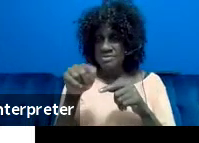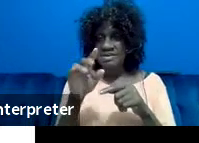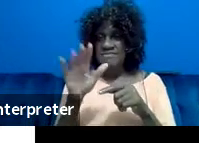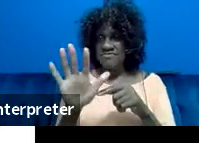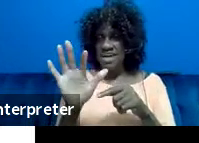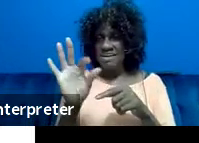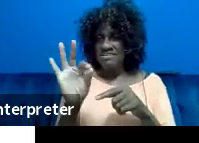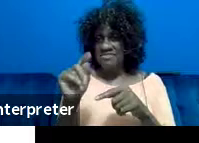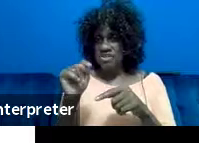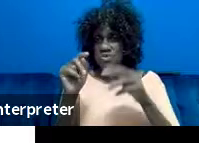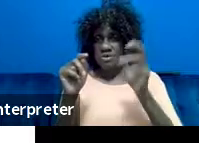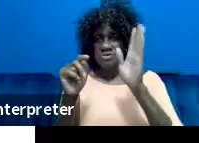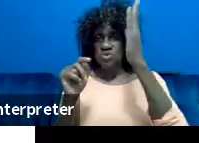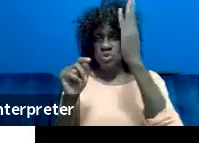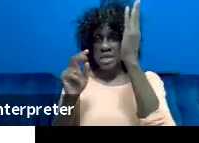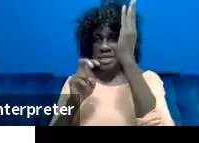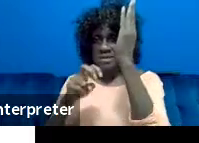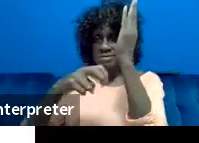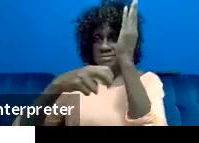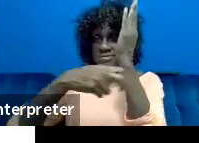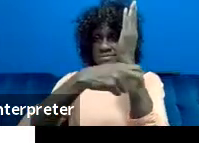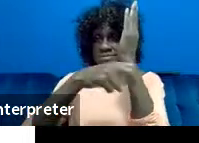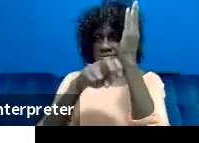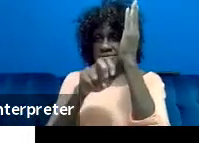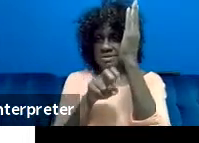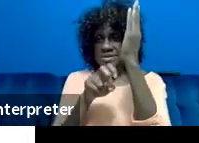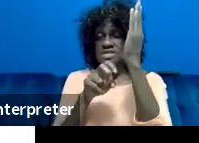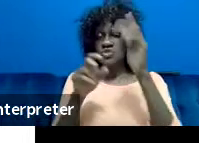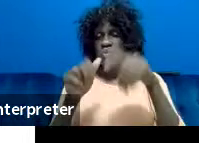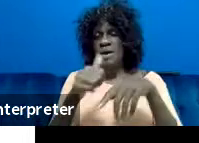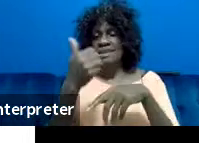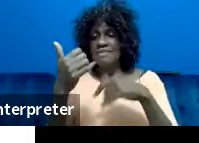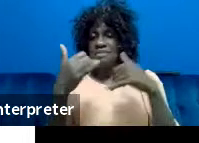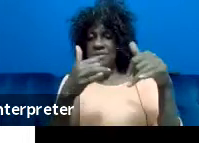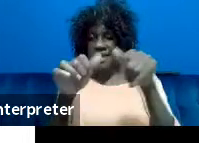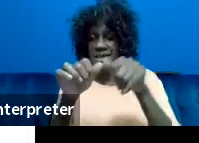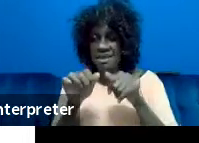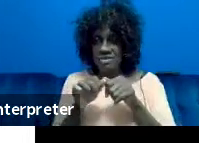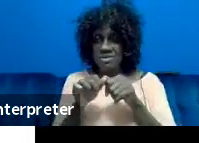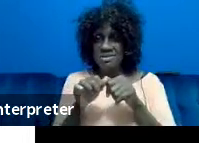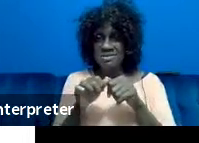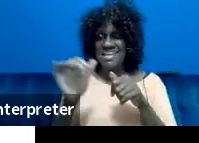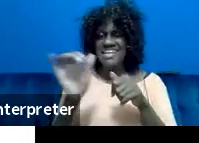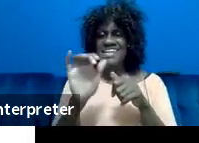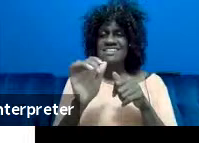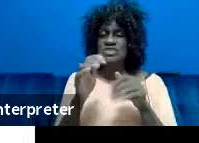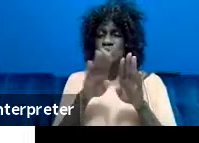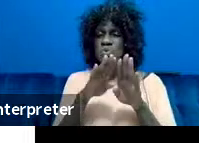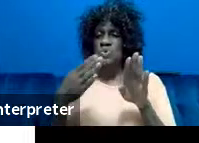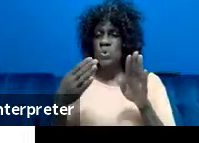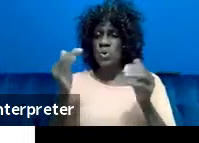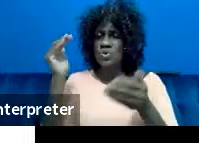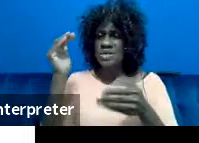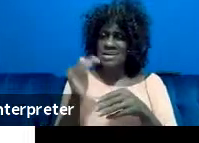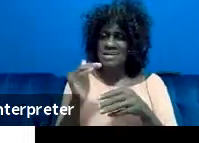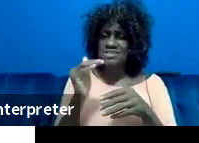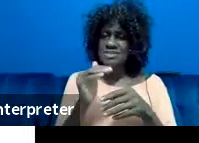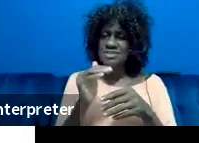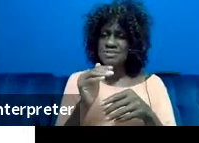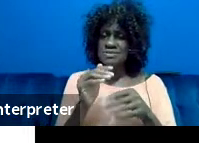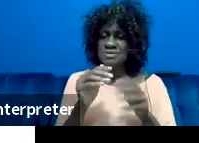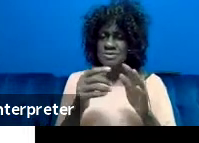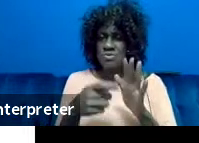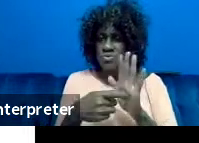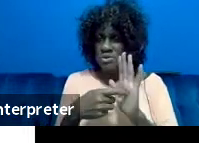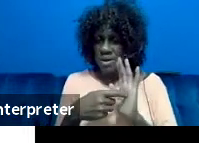around a tree, get around another play component, things like that, the idea is that it's similar to the door reduction requirements or permissions,